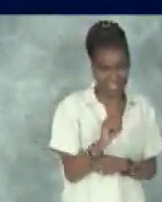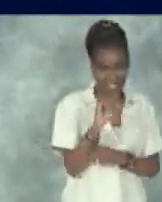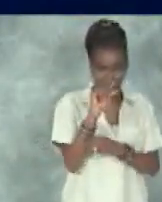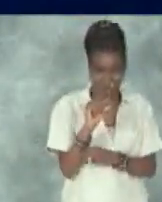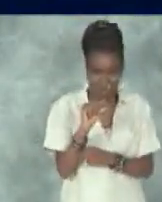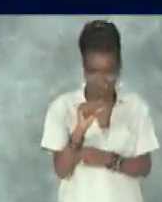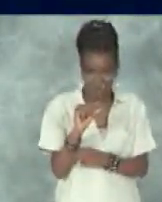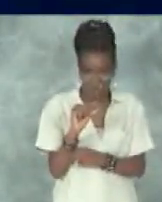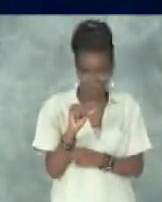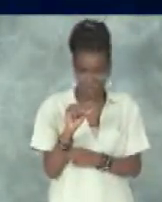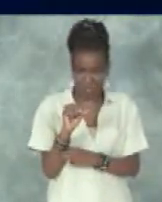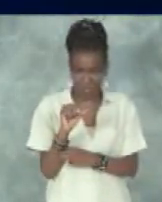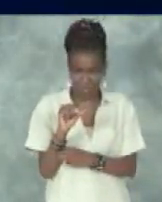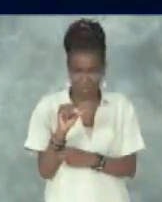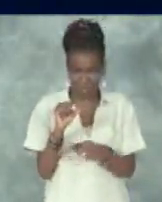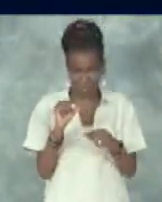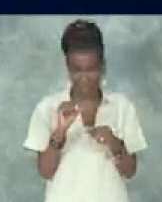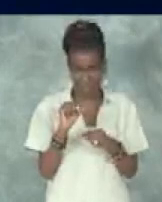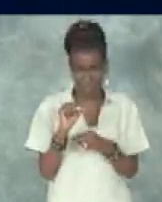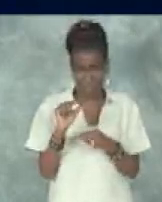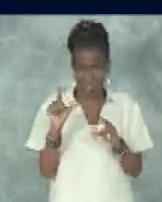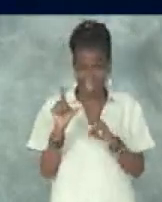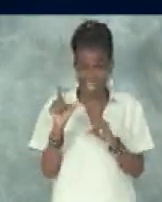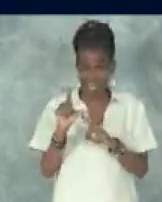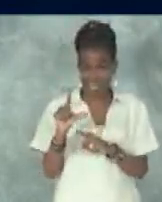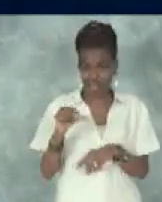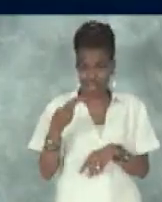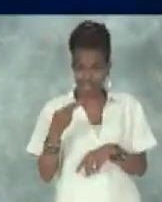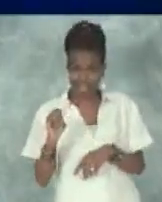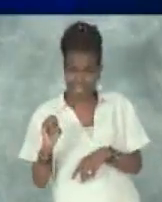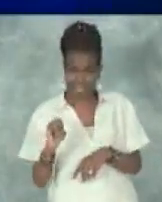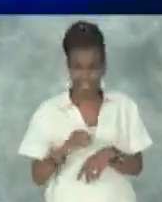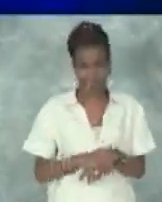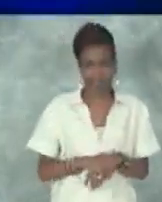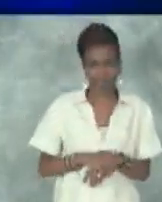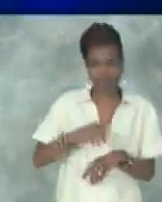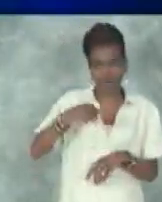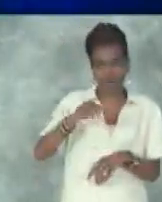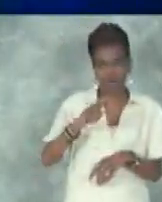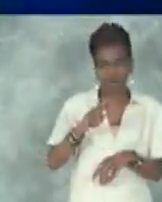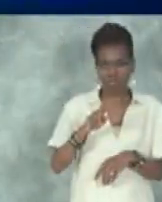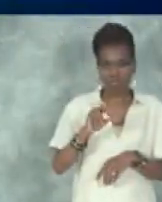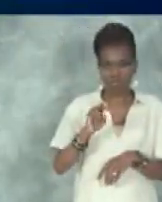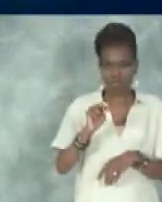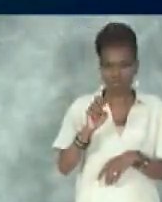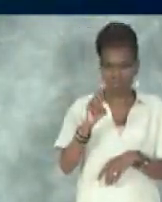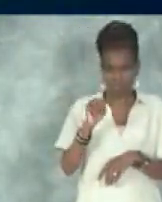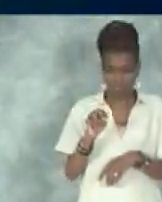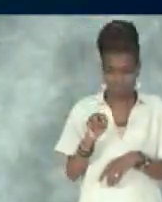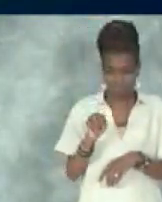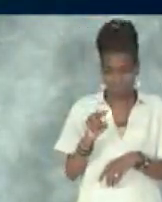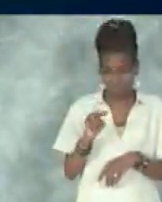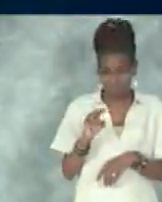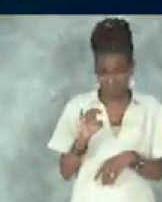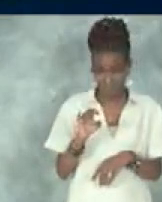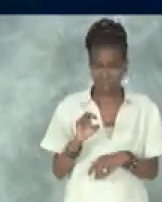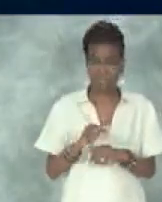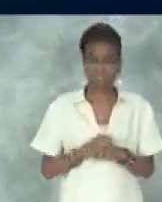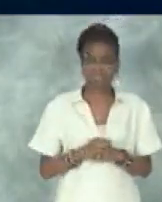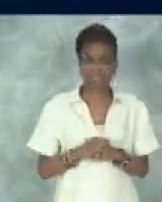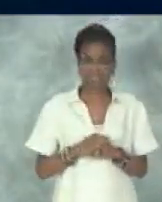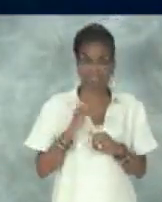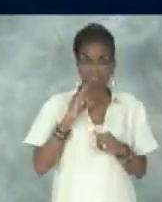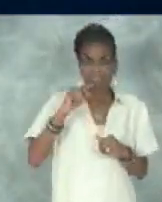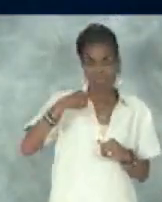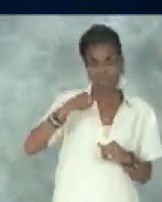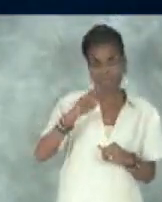the sentence, it is clear that the he is a personal pronoun. Jesus' personal pronoun is he. Preference of